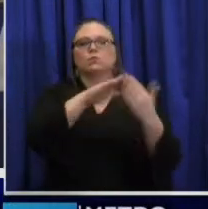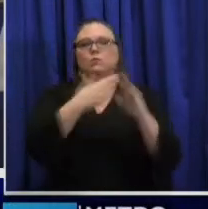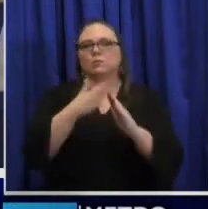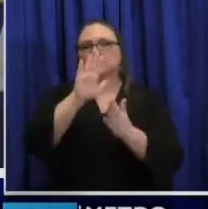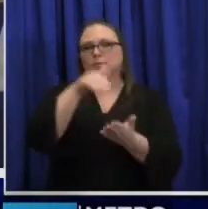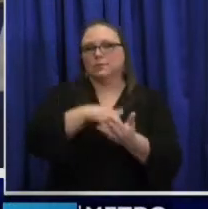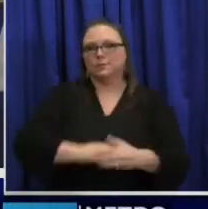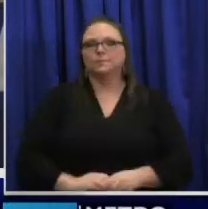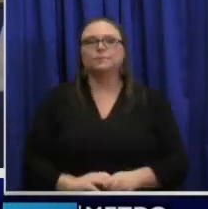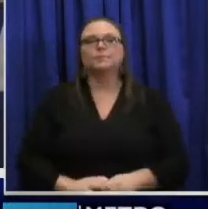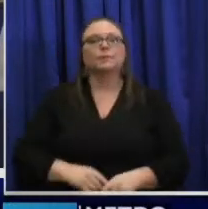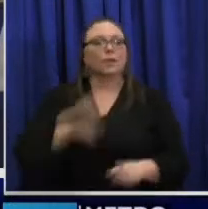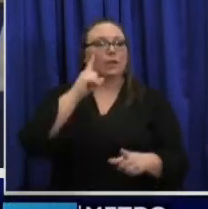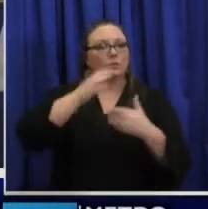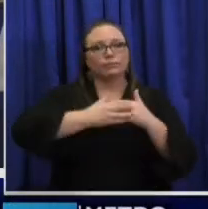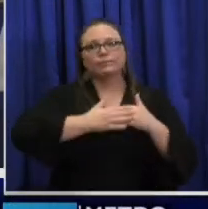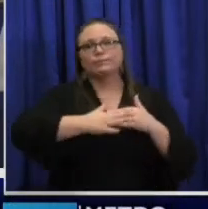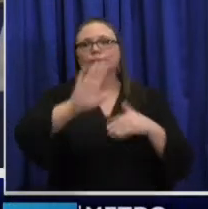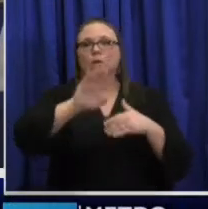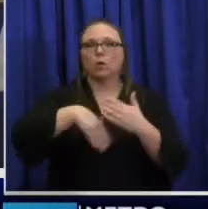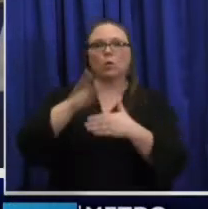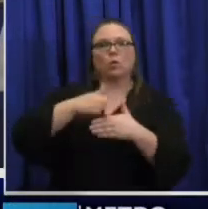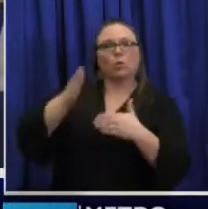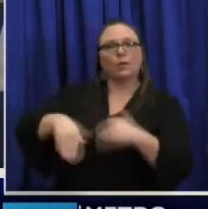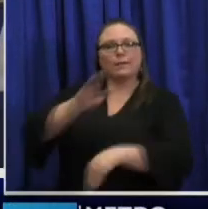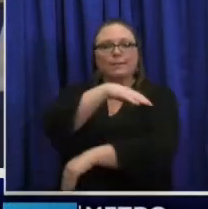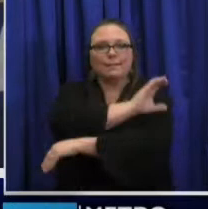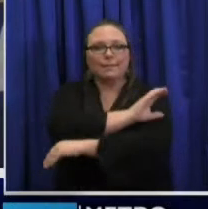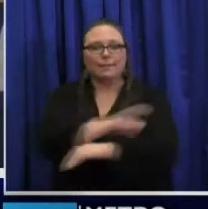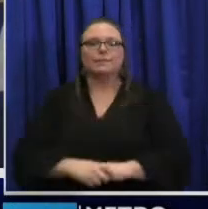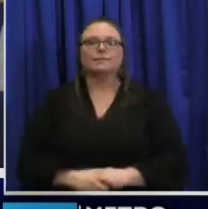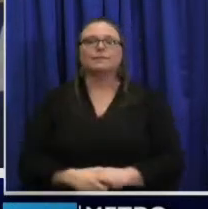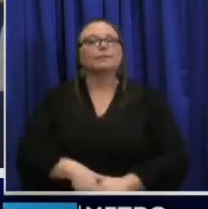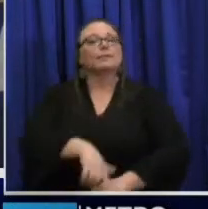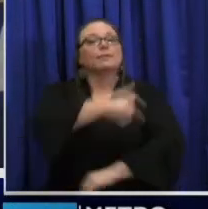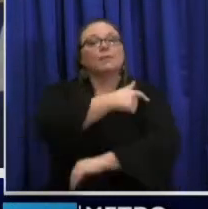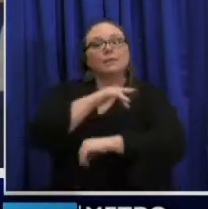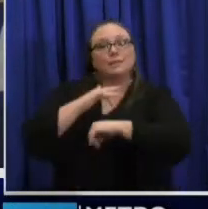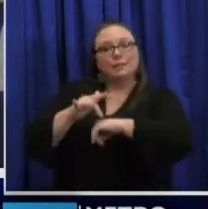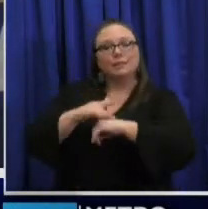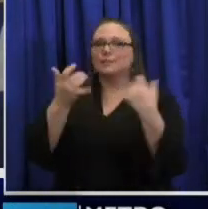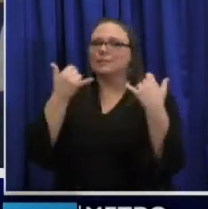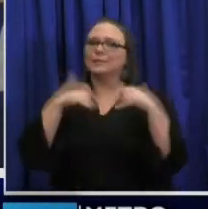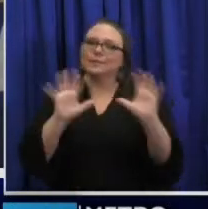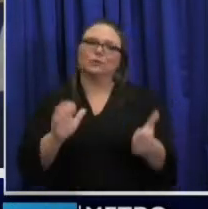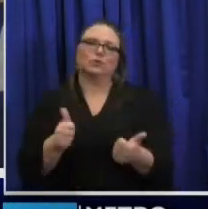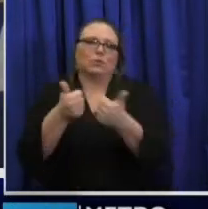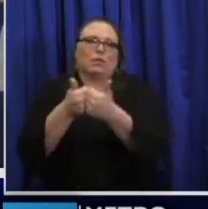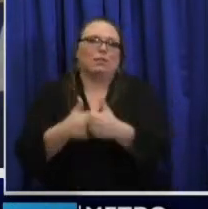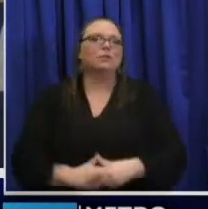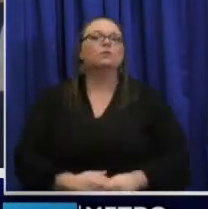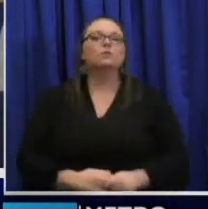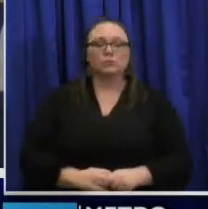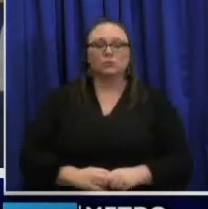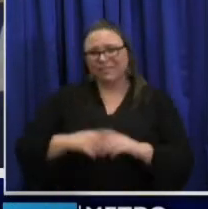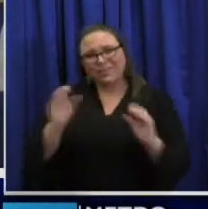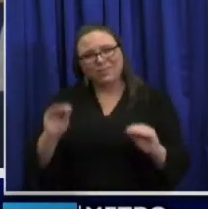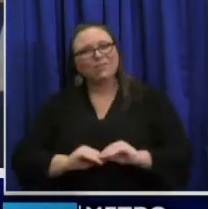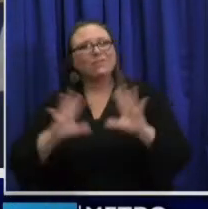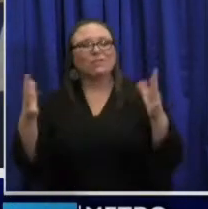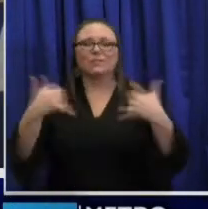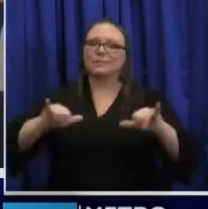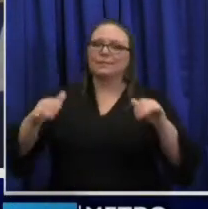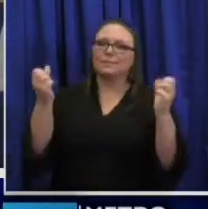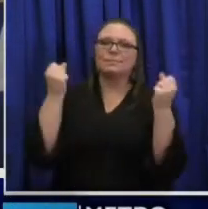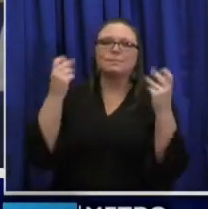This will be the case for all future weekend clinics. Vaccine availability is still a challenge. There are clearly more people that